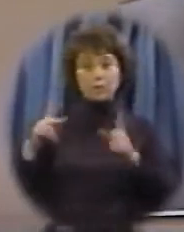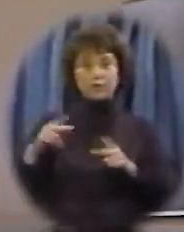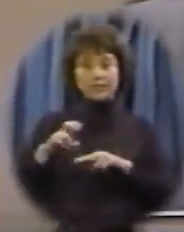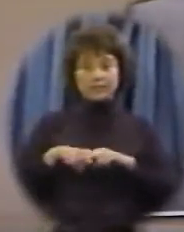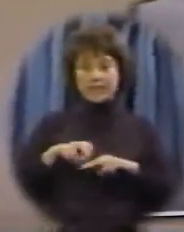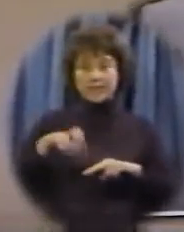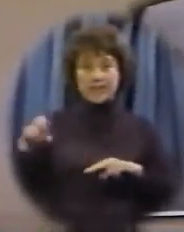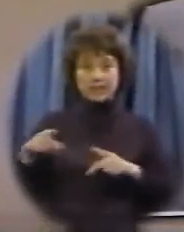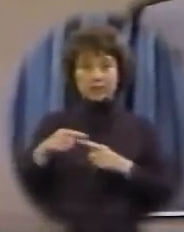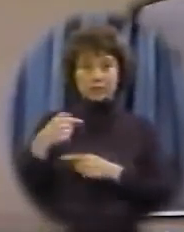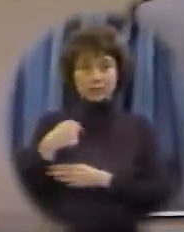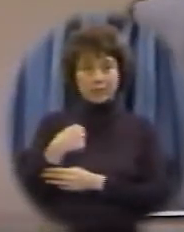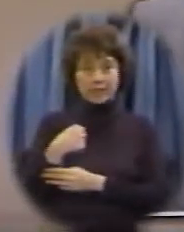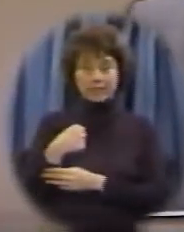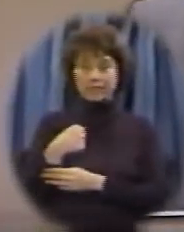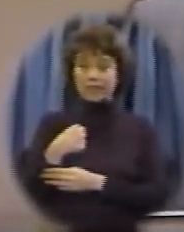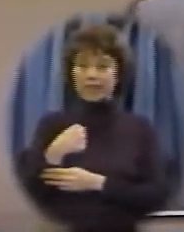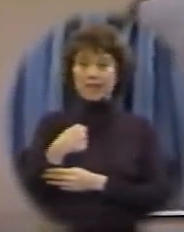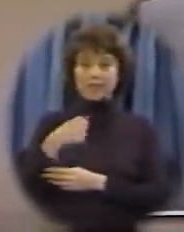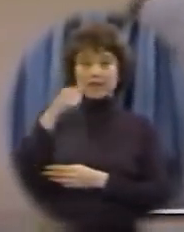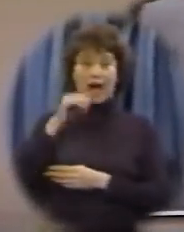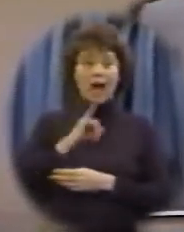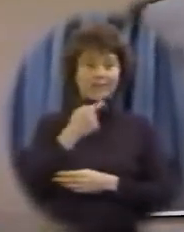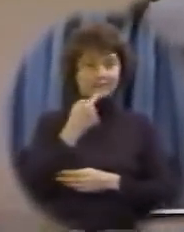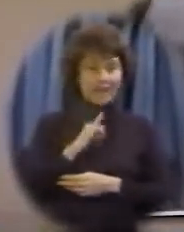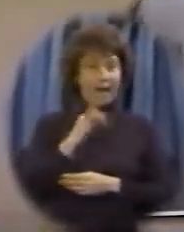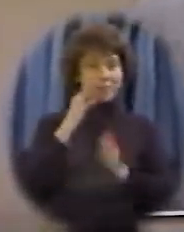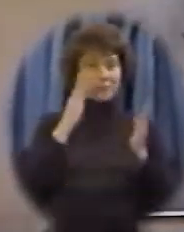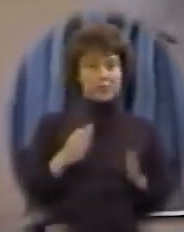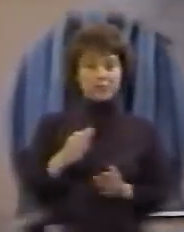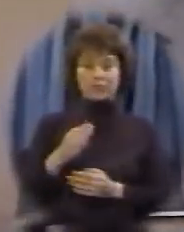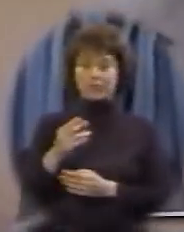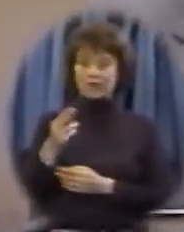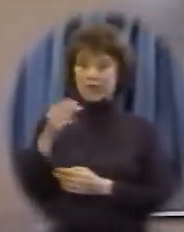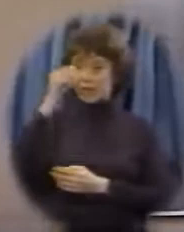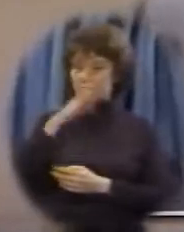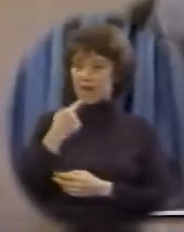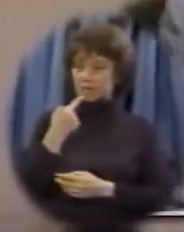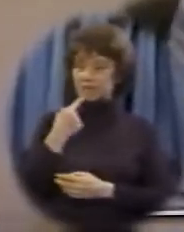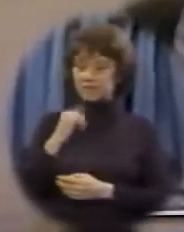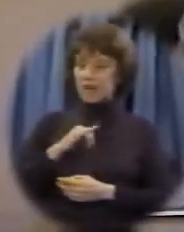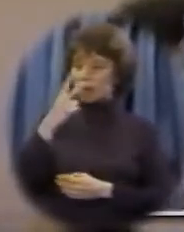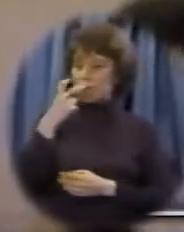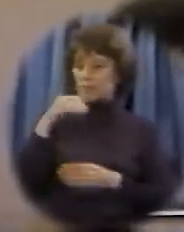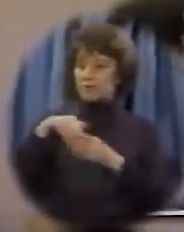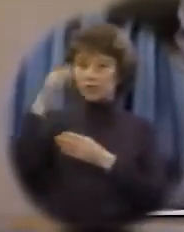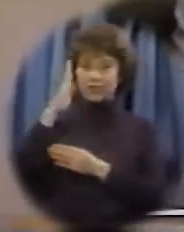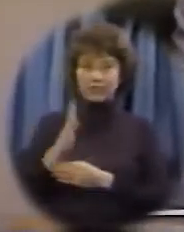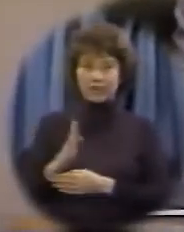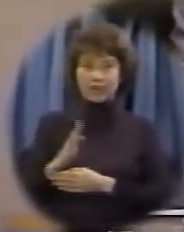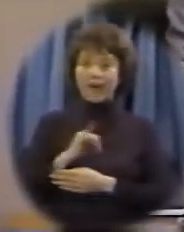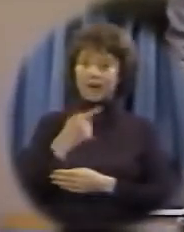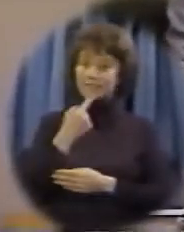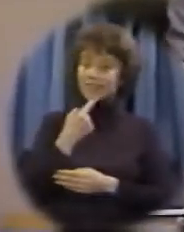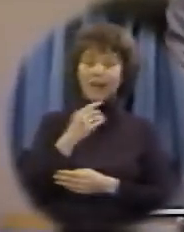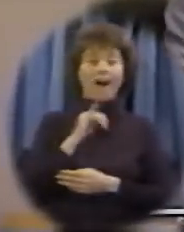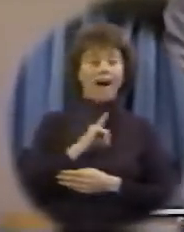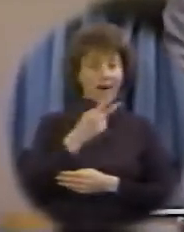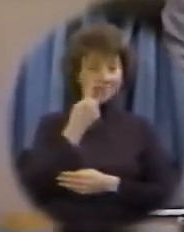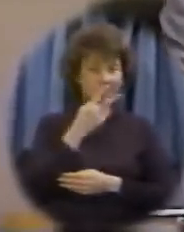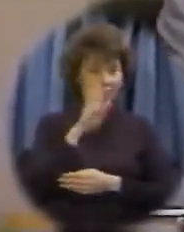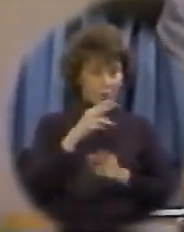God. I said, I saw your name in the Bible. I had a little testament there, and he said, you didn't see my name? I said, oh, yes, I did. He said, where are I right here? For the fool has said in his